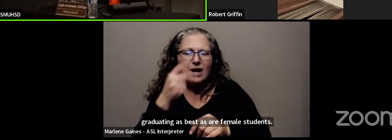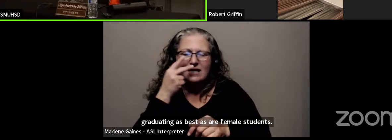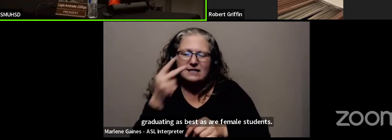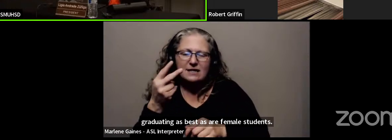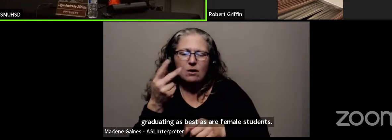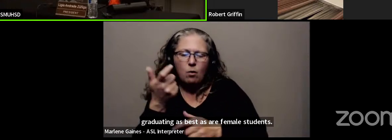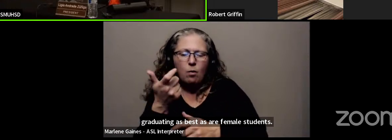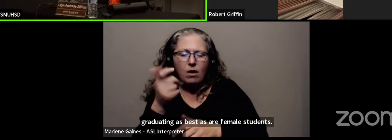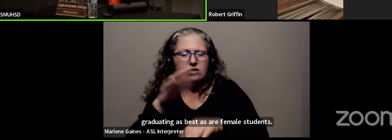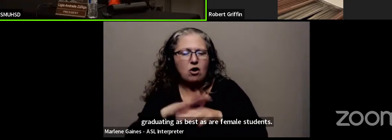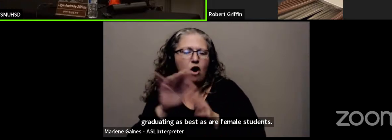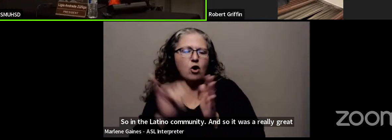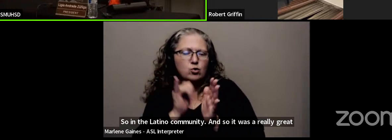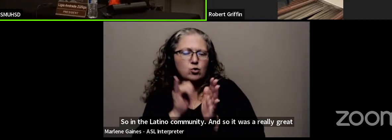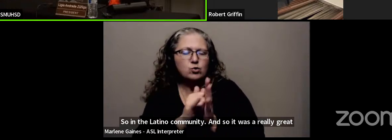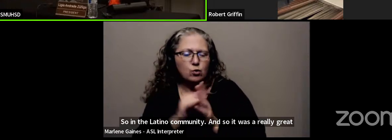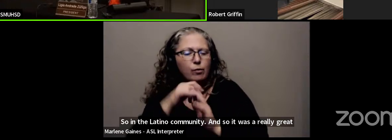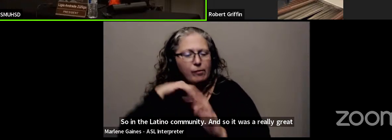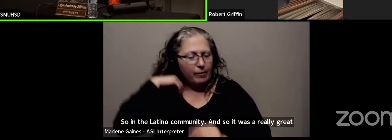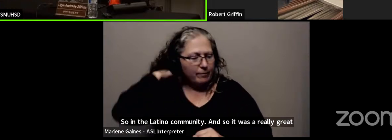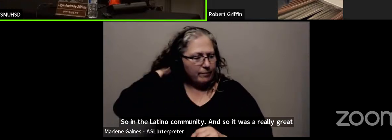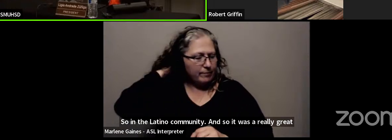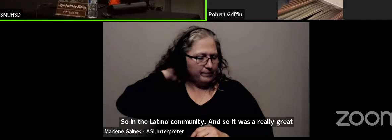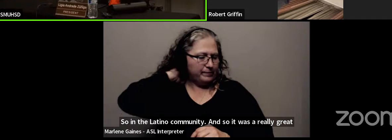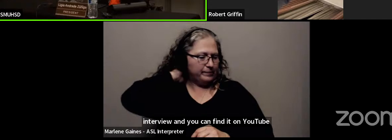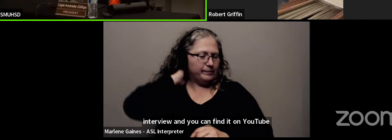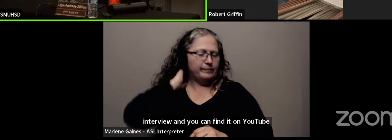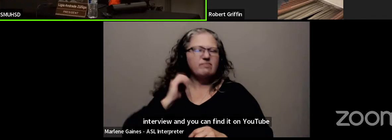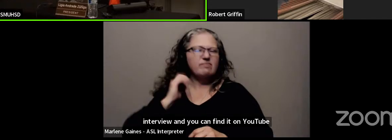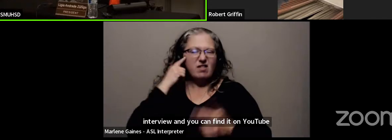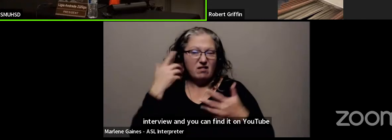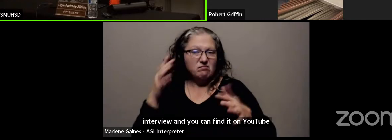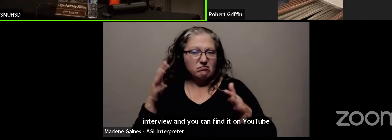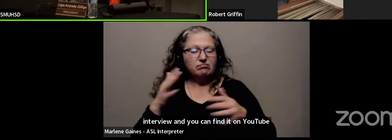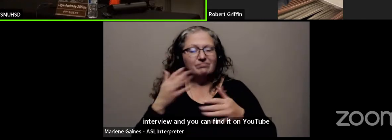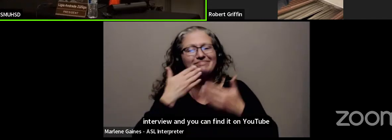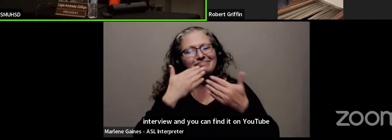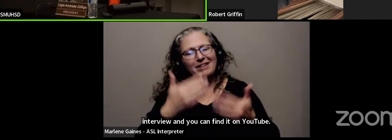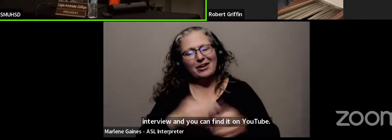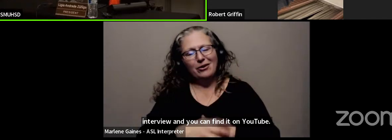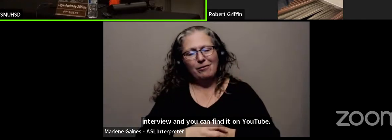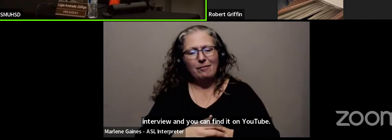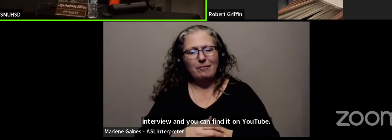YouTube. And I think that's it. So thank you.